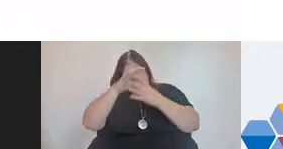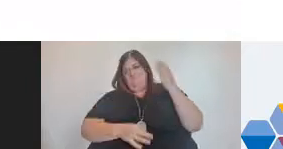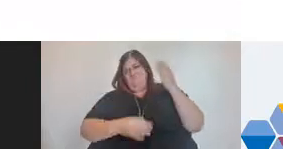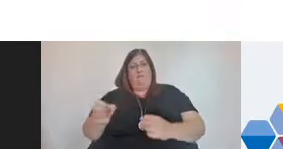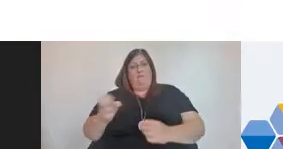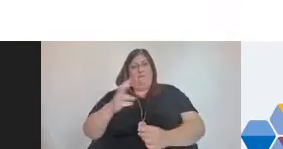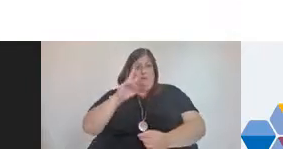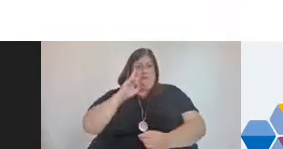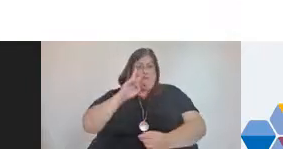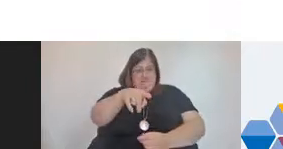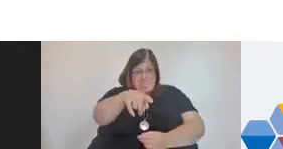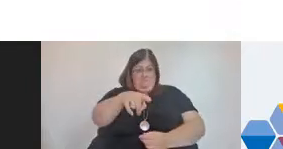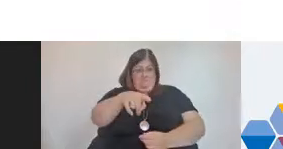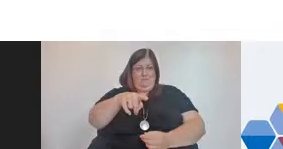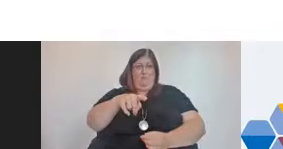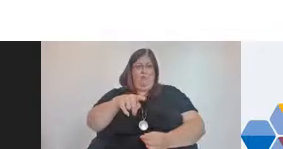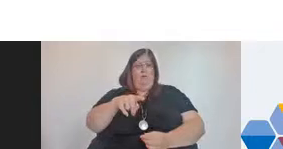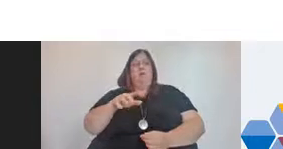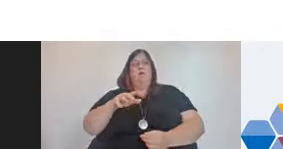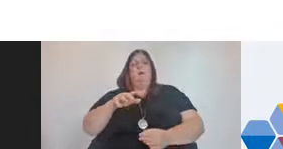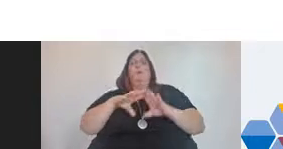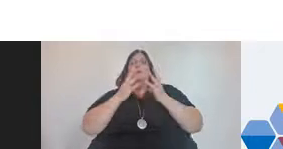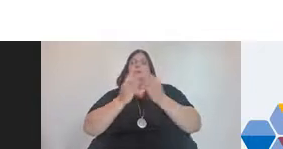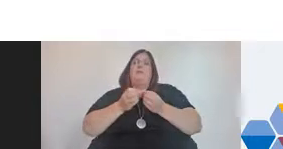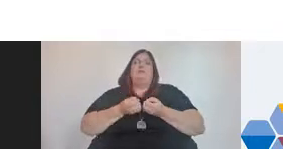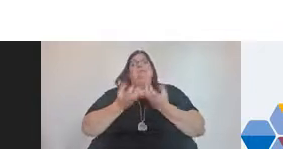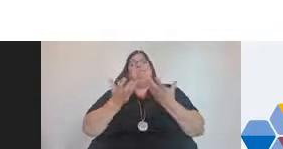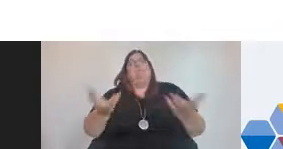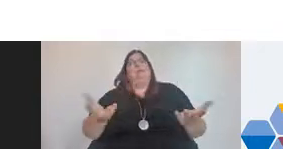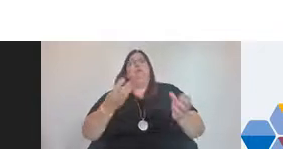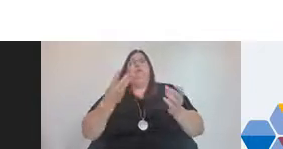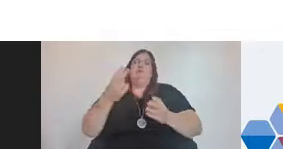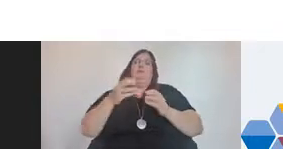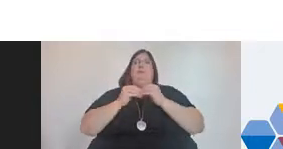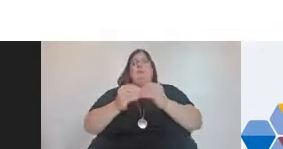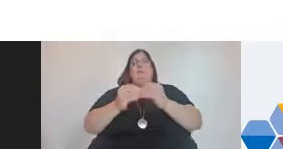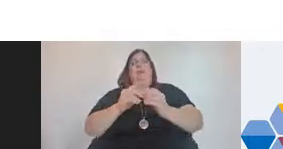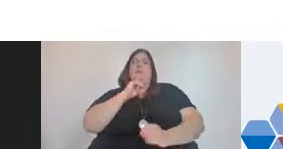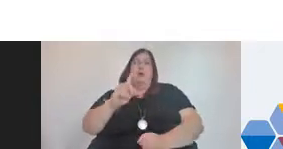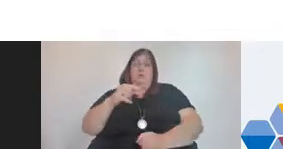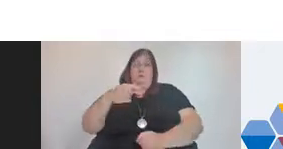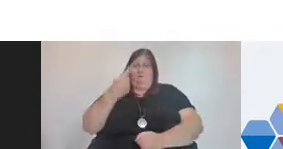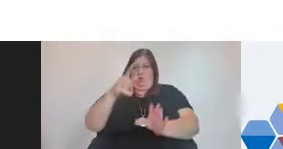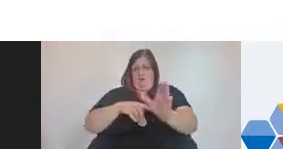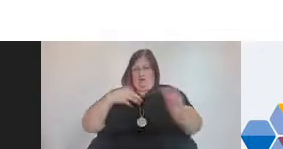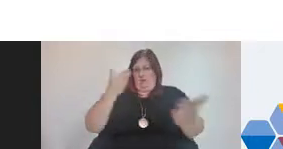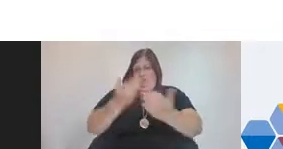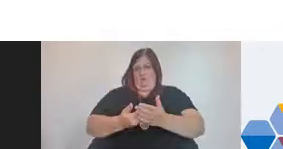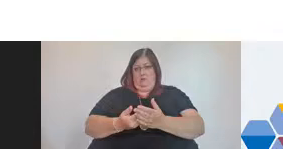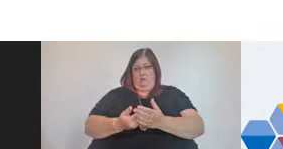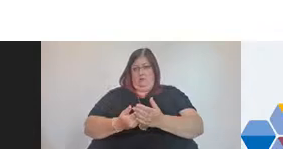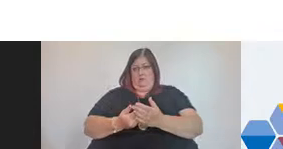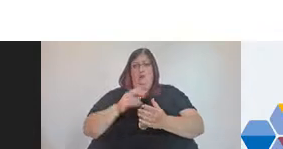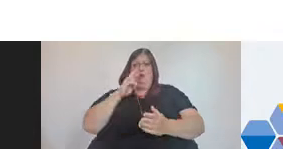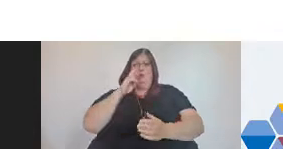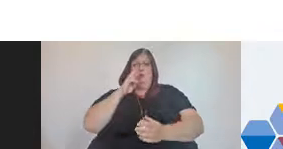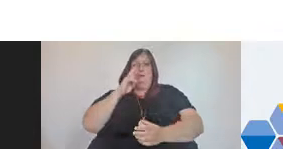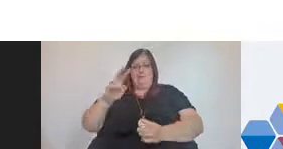you can see here, we spend about £2 billion. We spend about £2 billion in the financial year. The blue slice to the